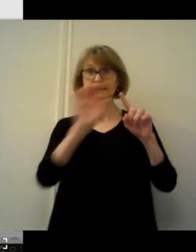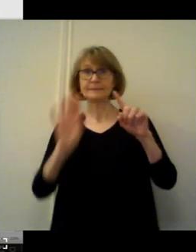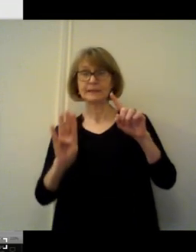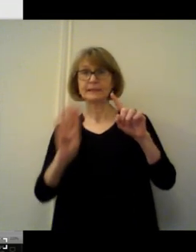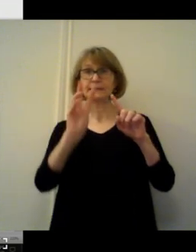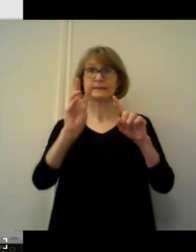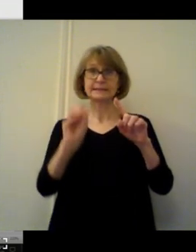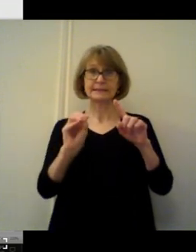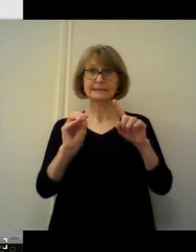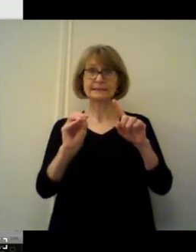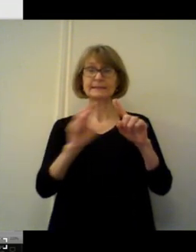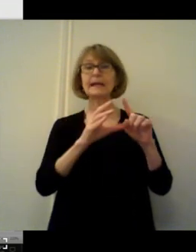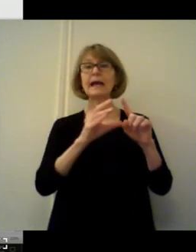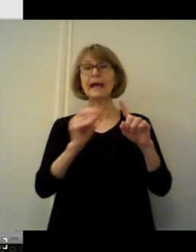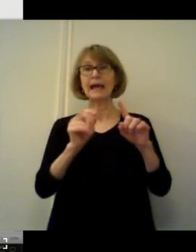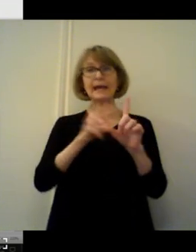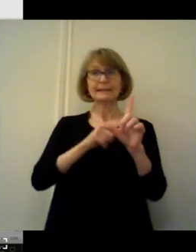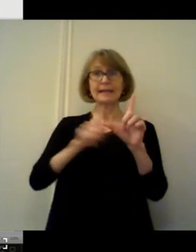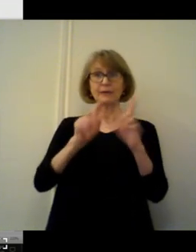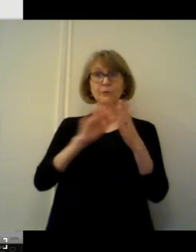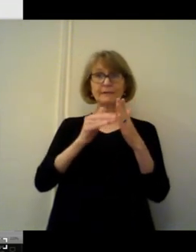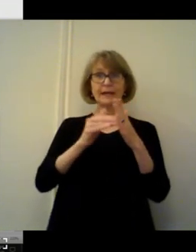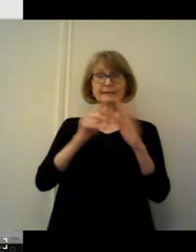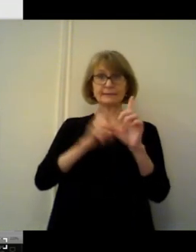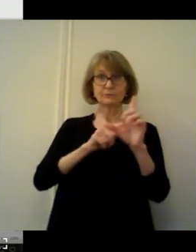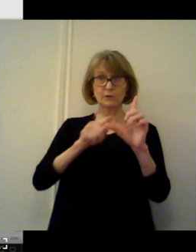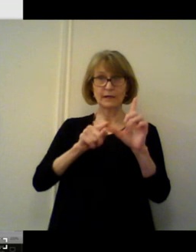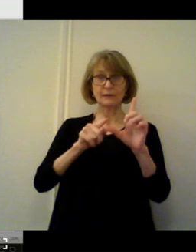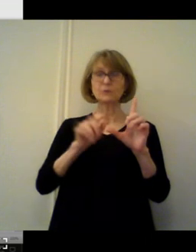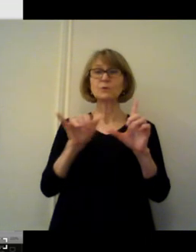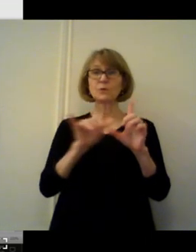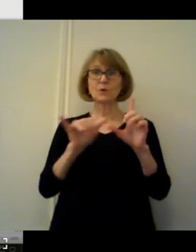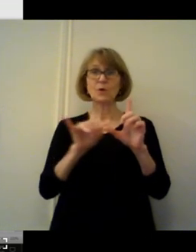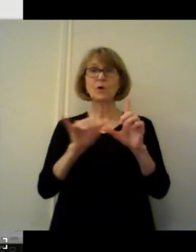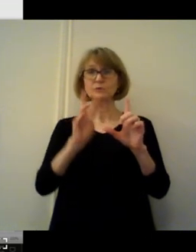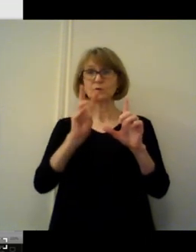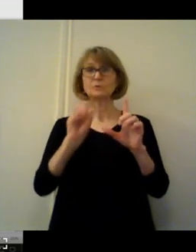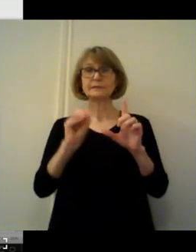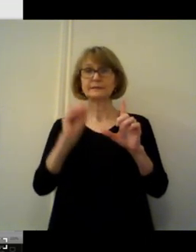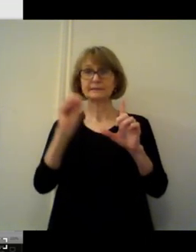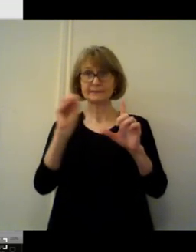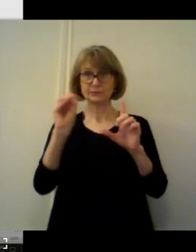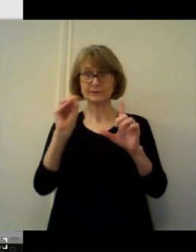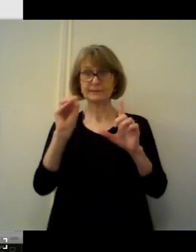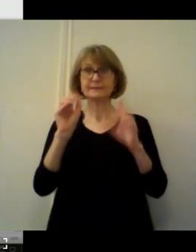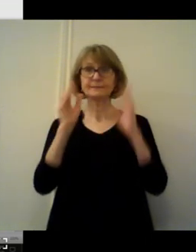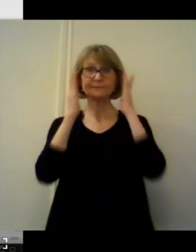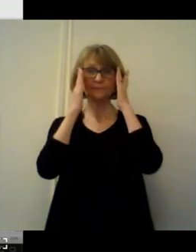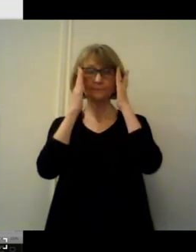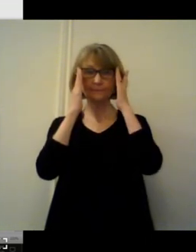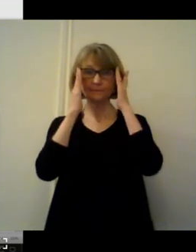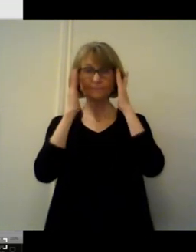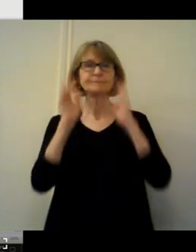therefore the central angle is also 60 degrees, and these are in degrees. So